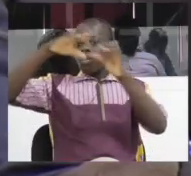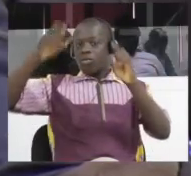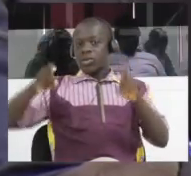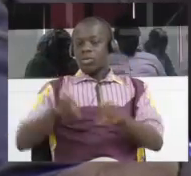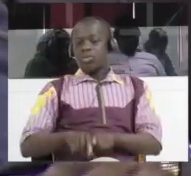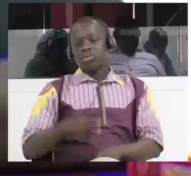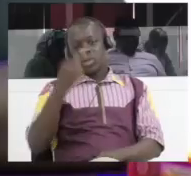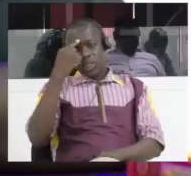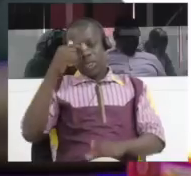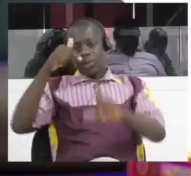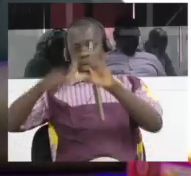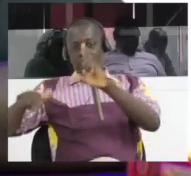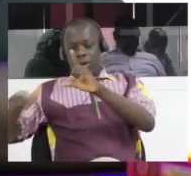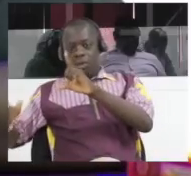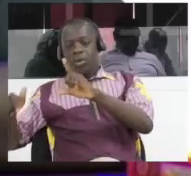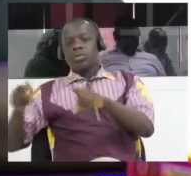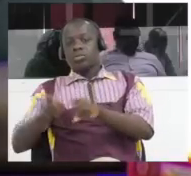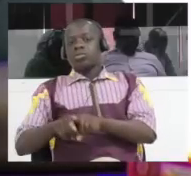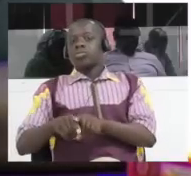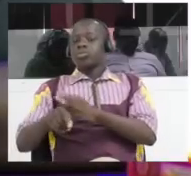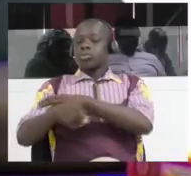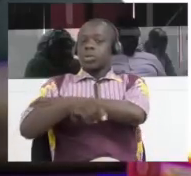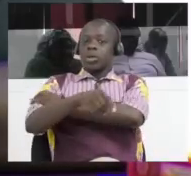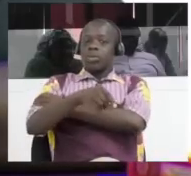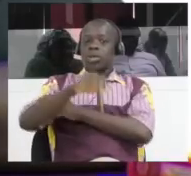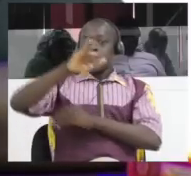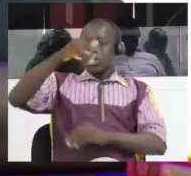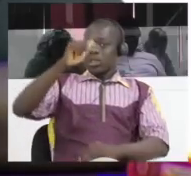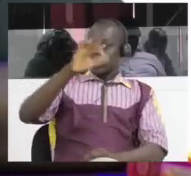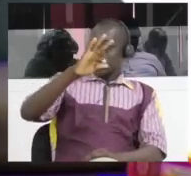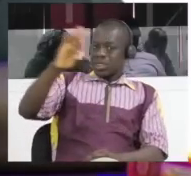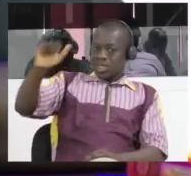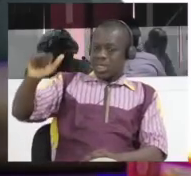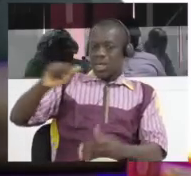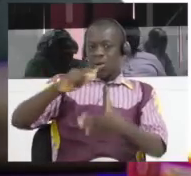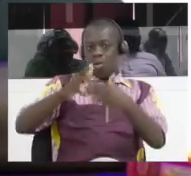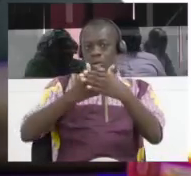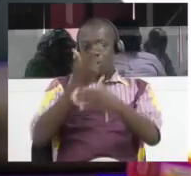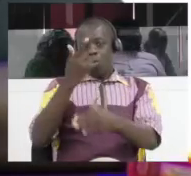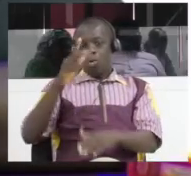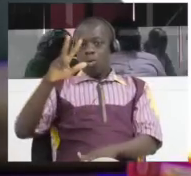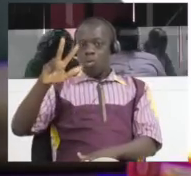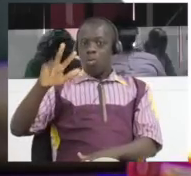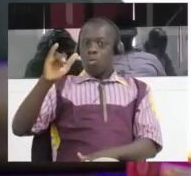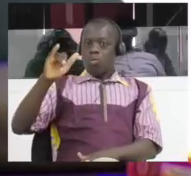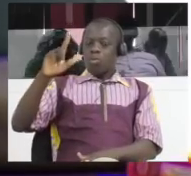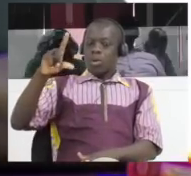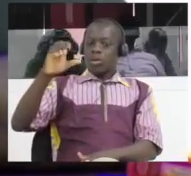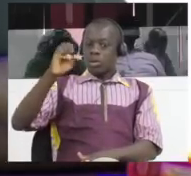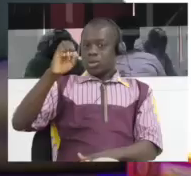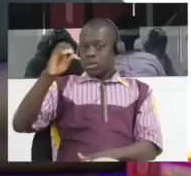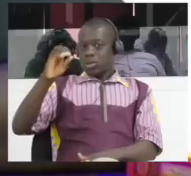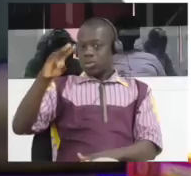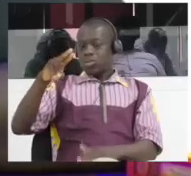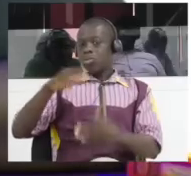you? I think by rank, Captain Jata O. Wilson was most senior, I cannot